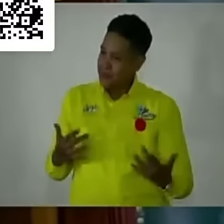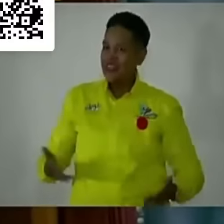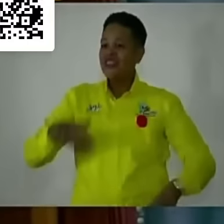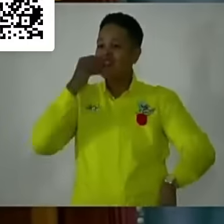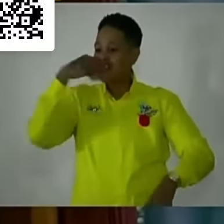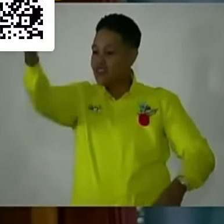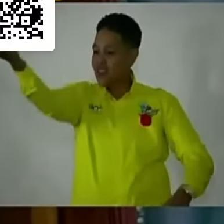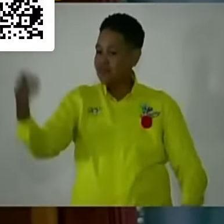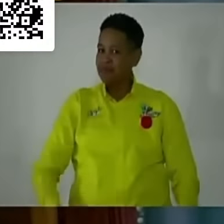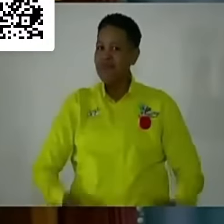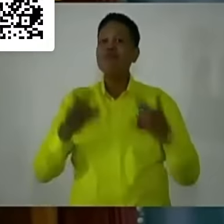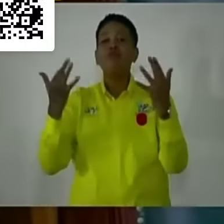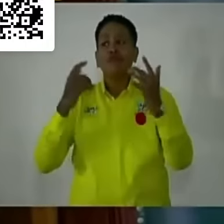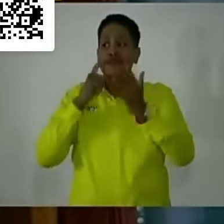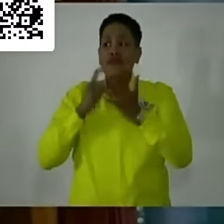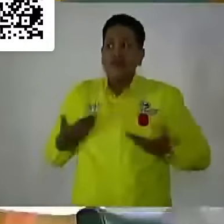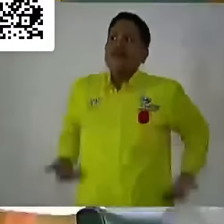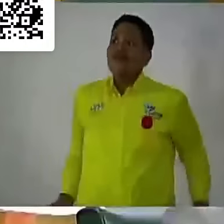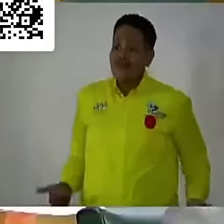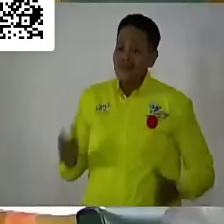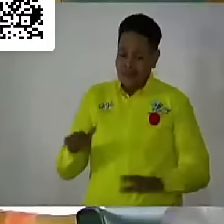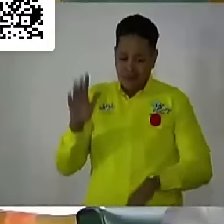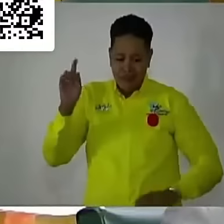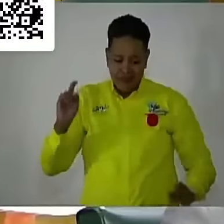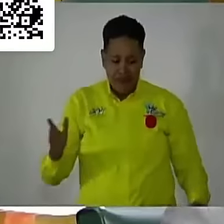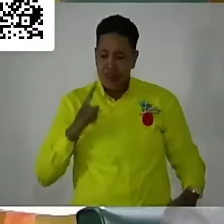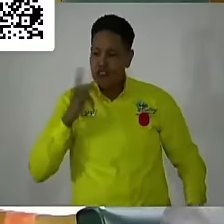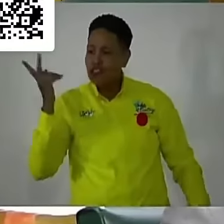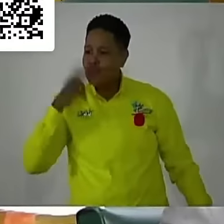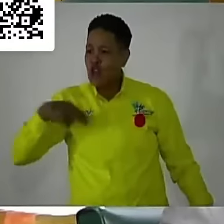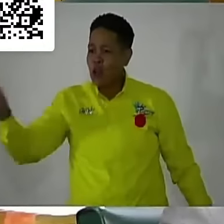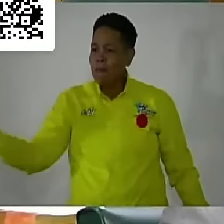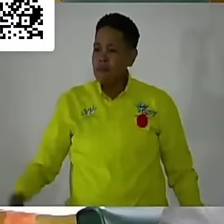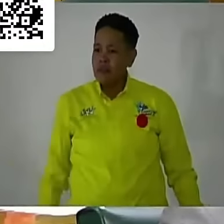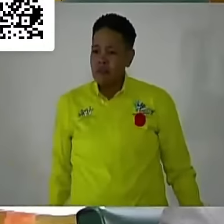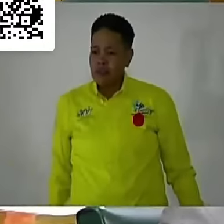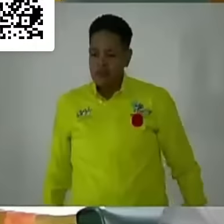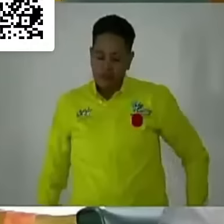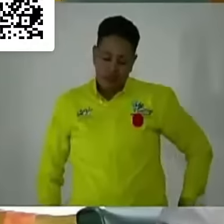I'm waiting to be recognized by the Speaker. Now shut your mouth.